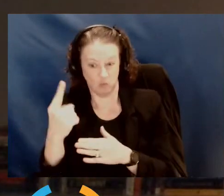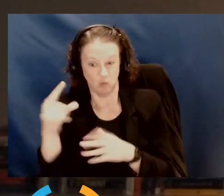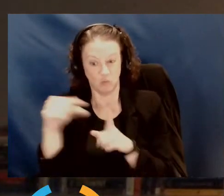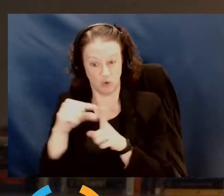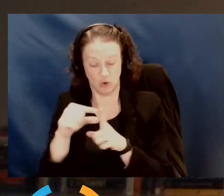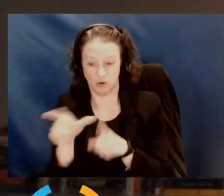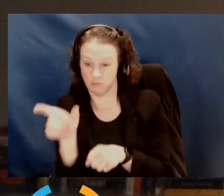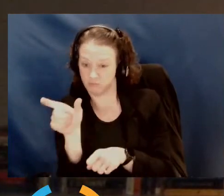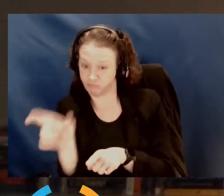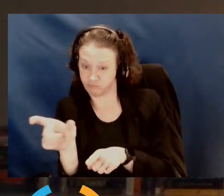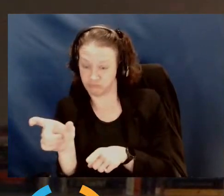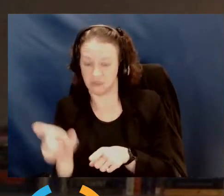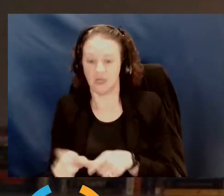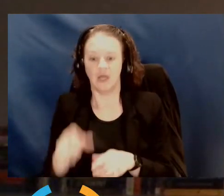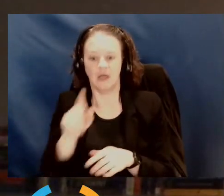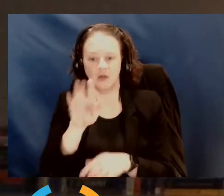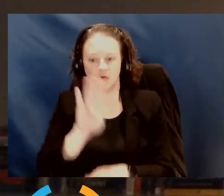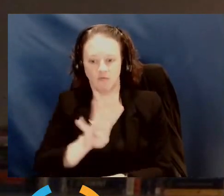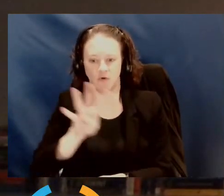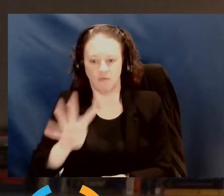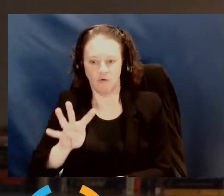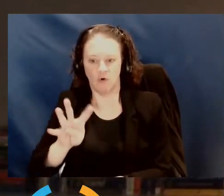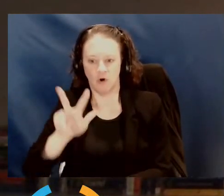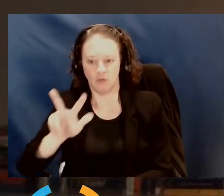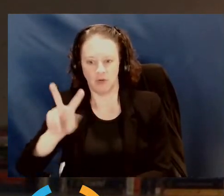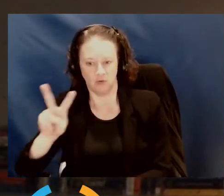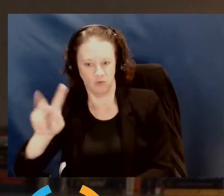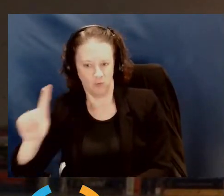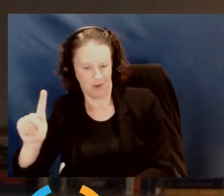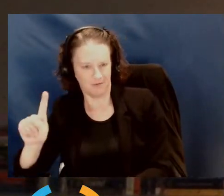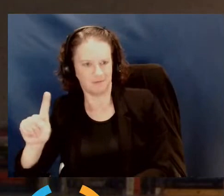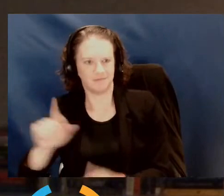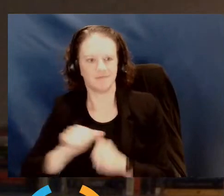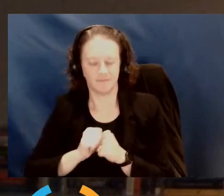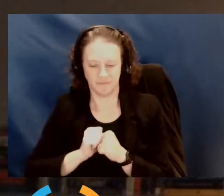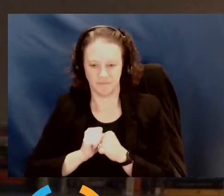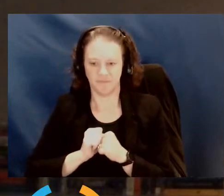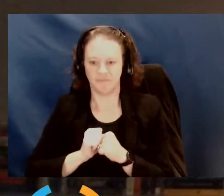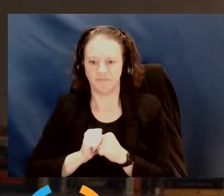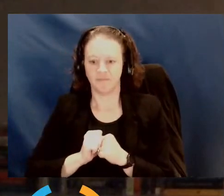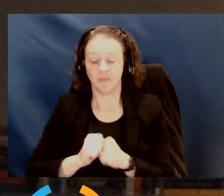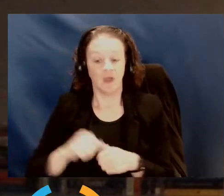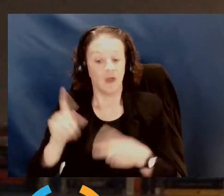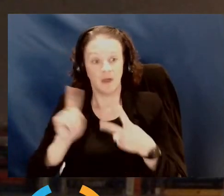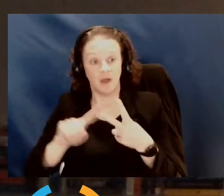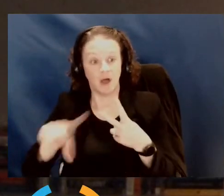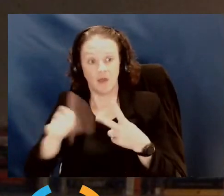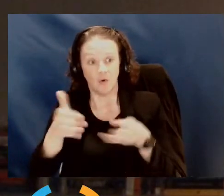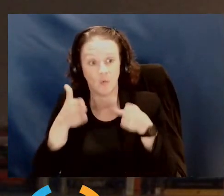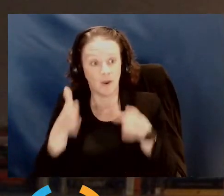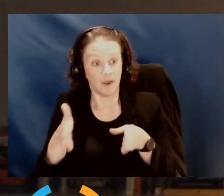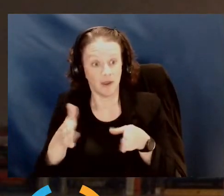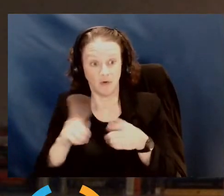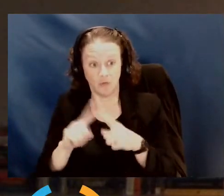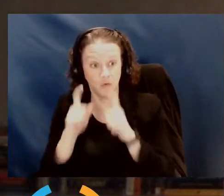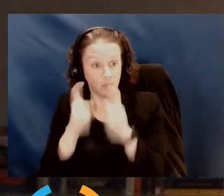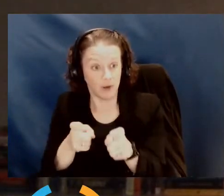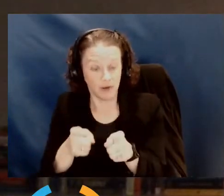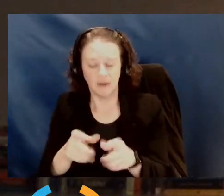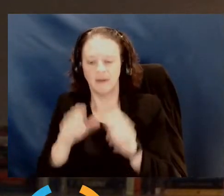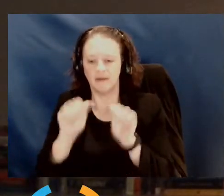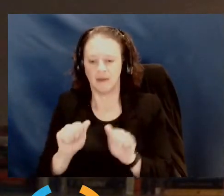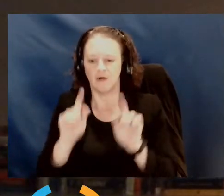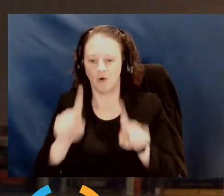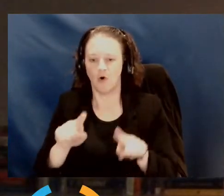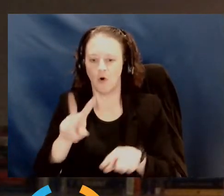Club, all one word, to 44321. Or you can give via our website,